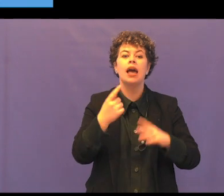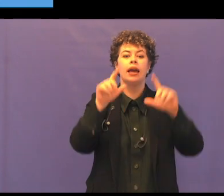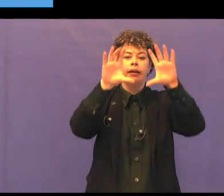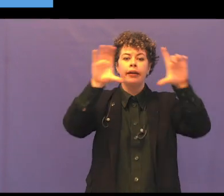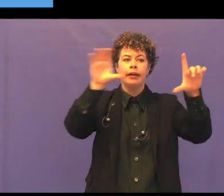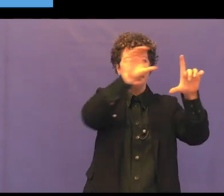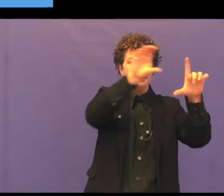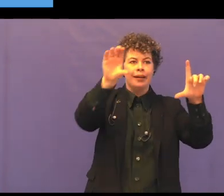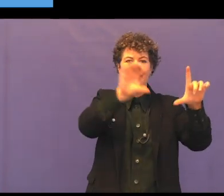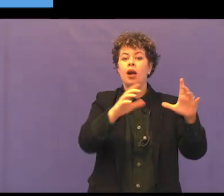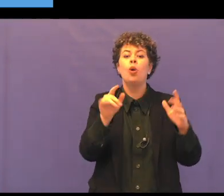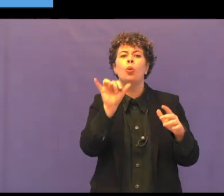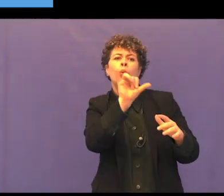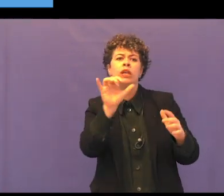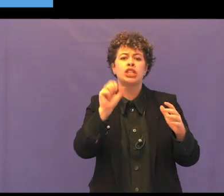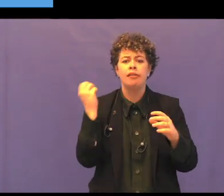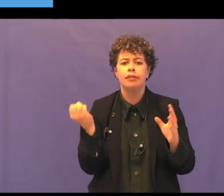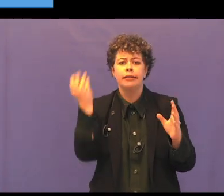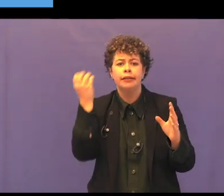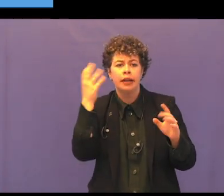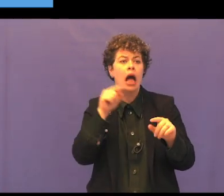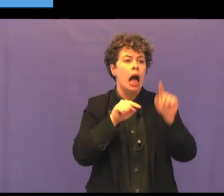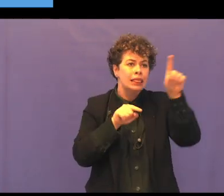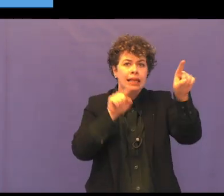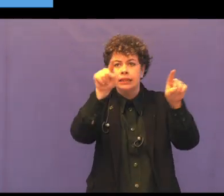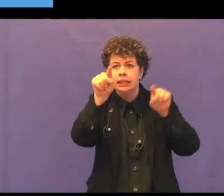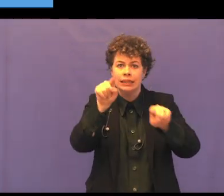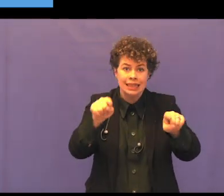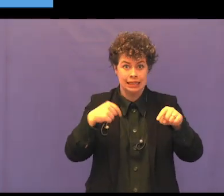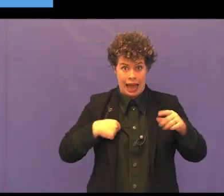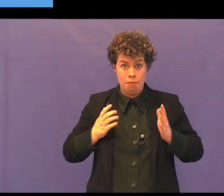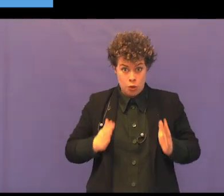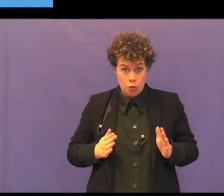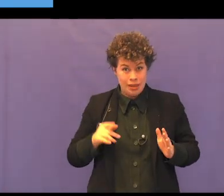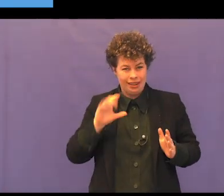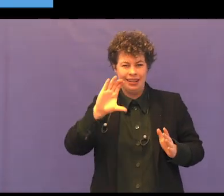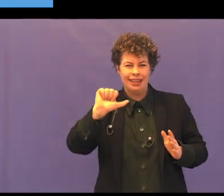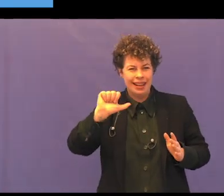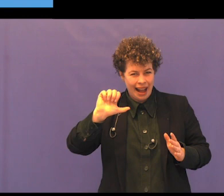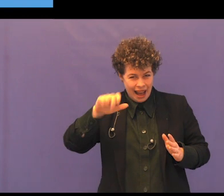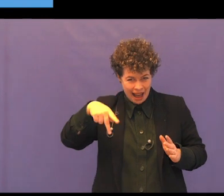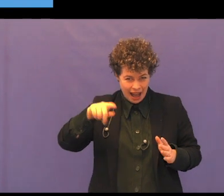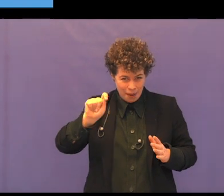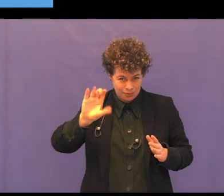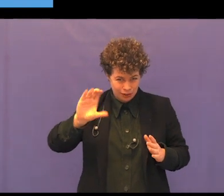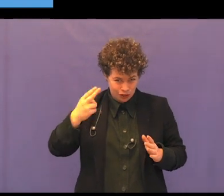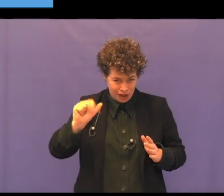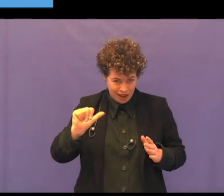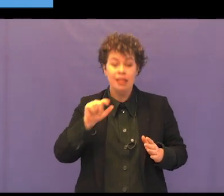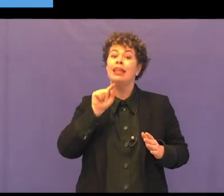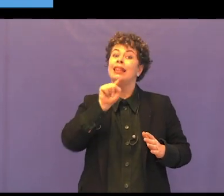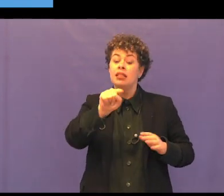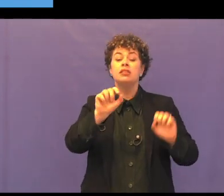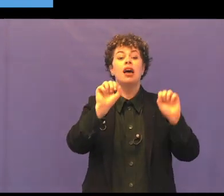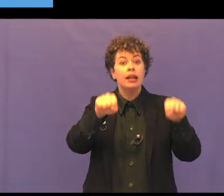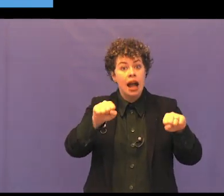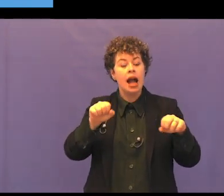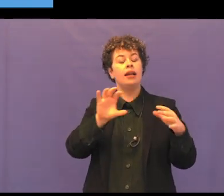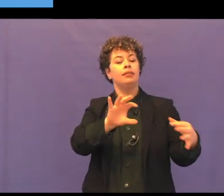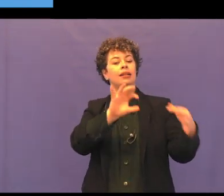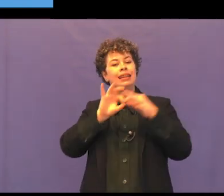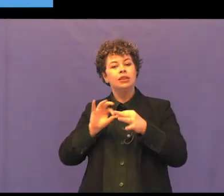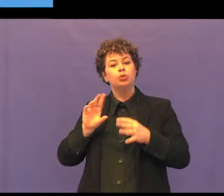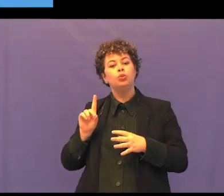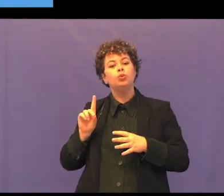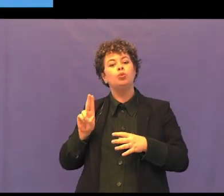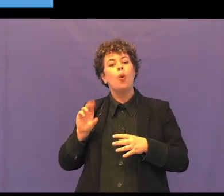via Duolingo to produce or to allow for the widespread translation of texts.